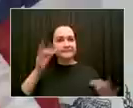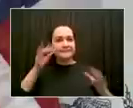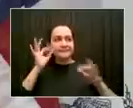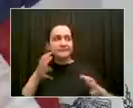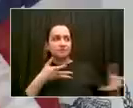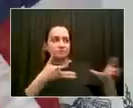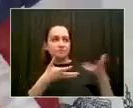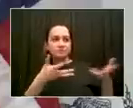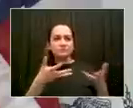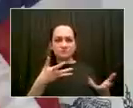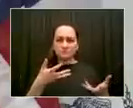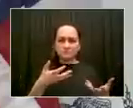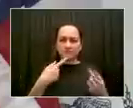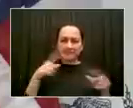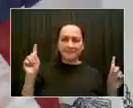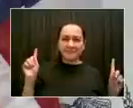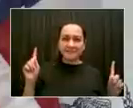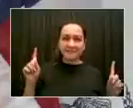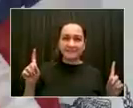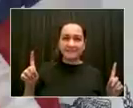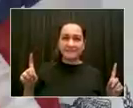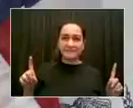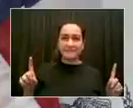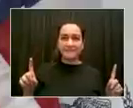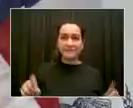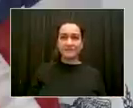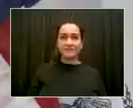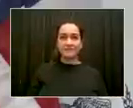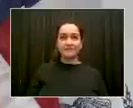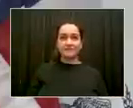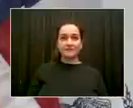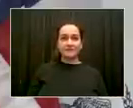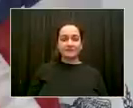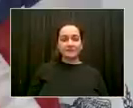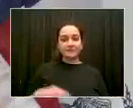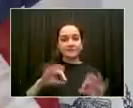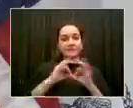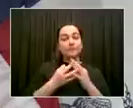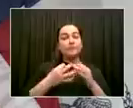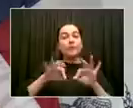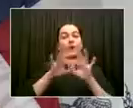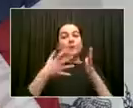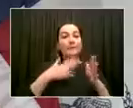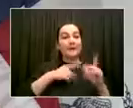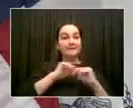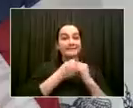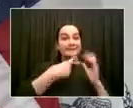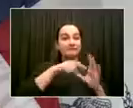and then we move. And that's why we could do all these things. So everyone, look,